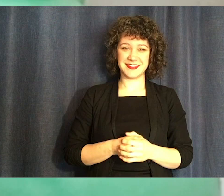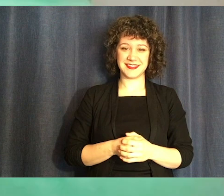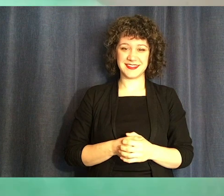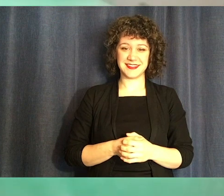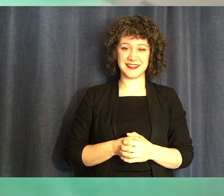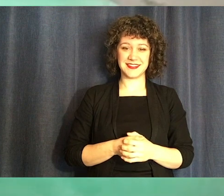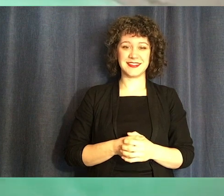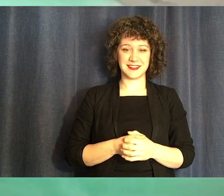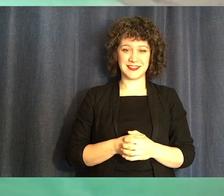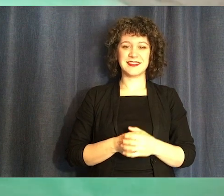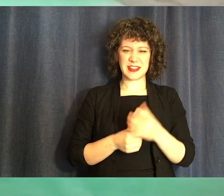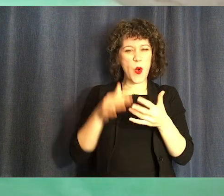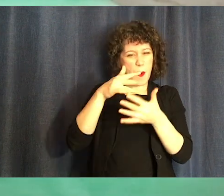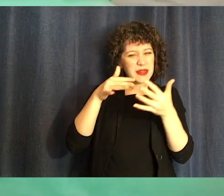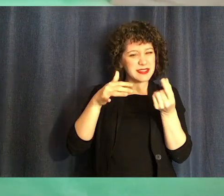There they mix a little bit.